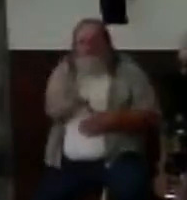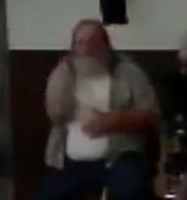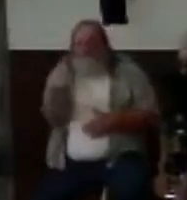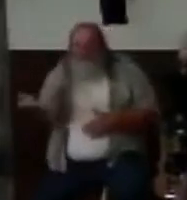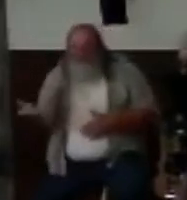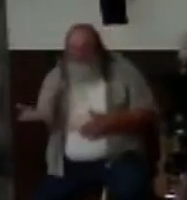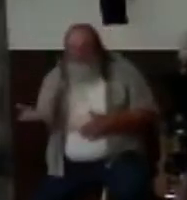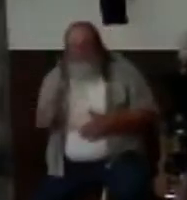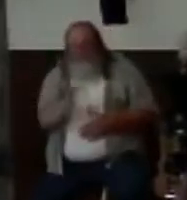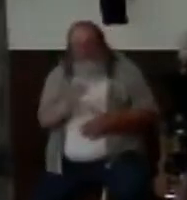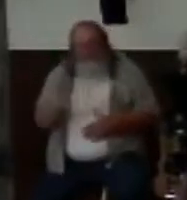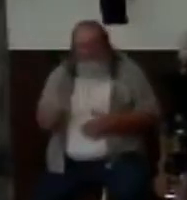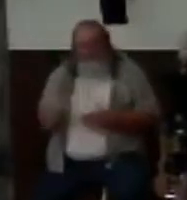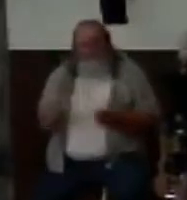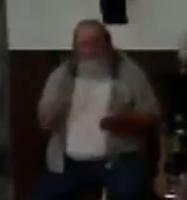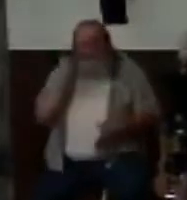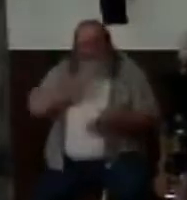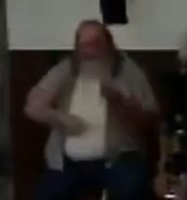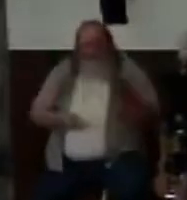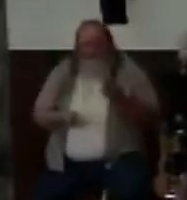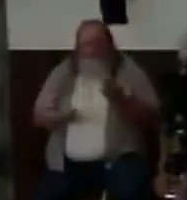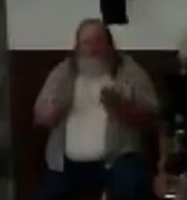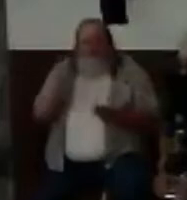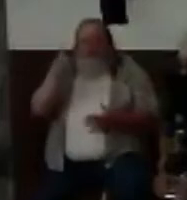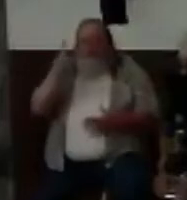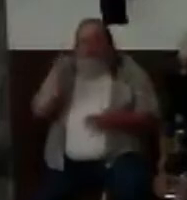I think we could all learn a little bit from that.